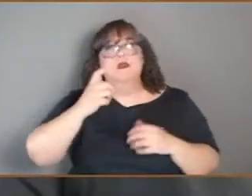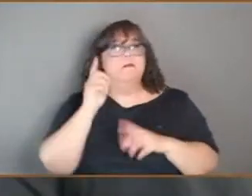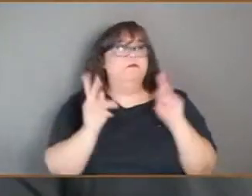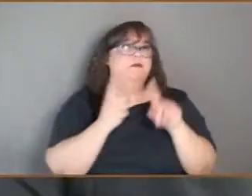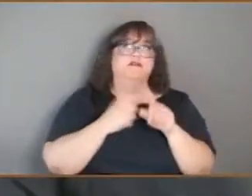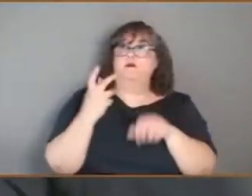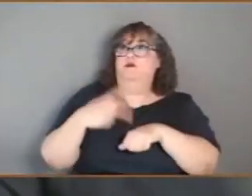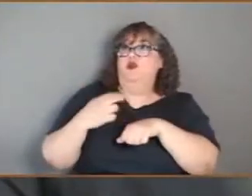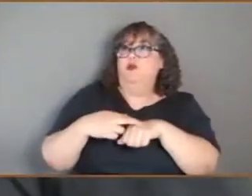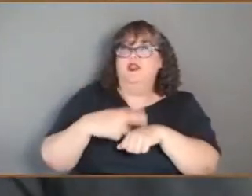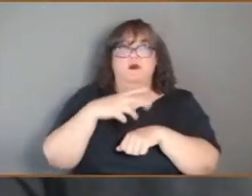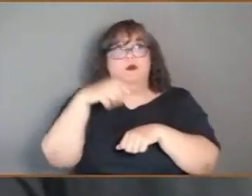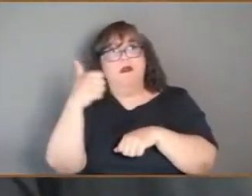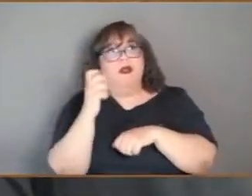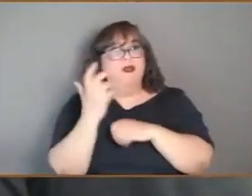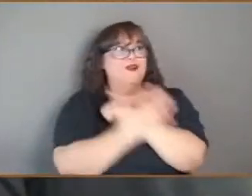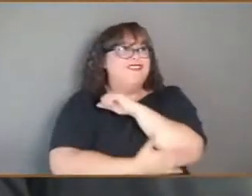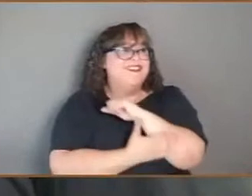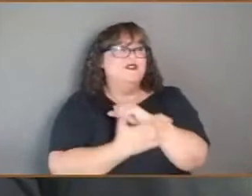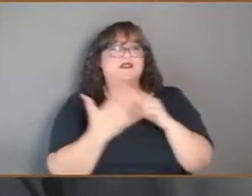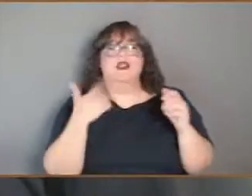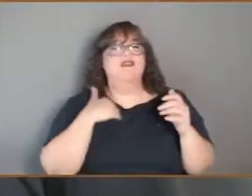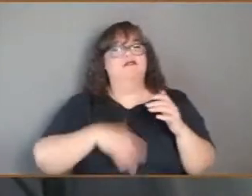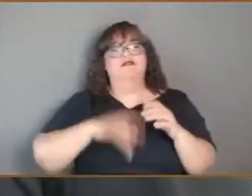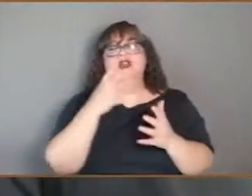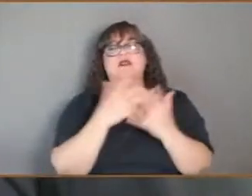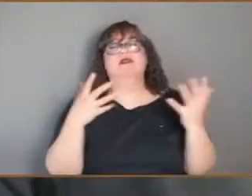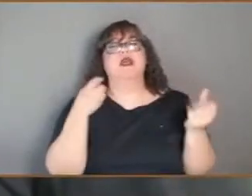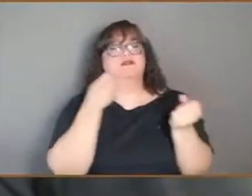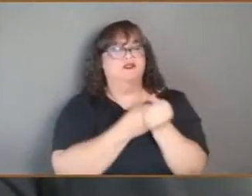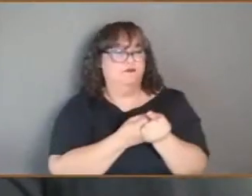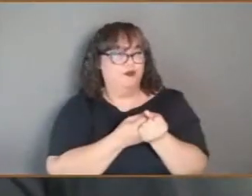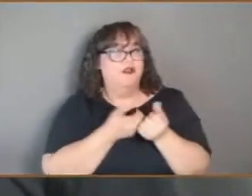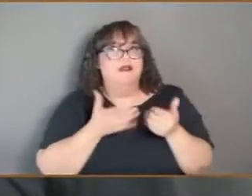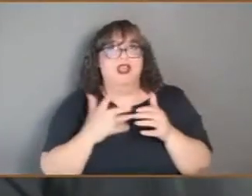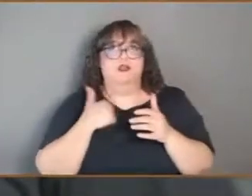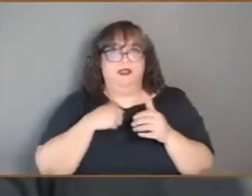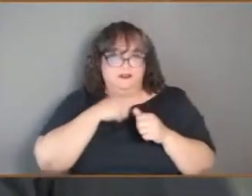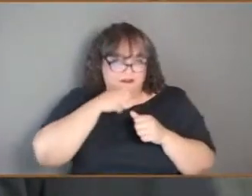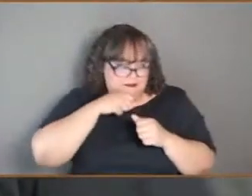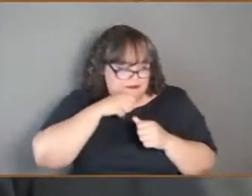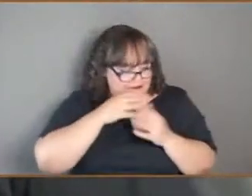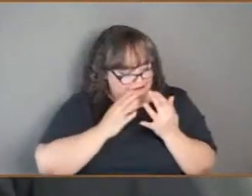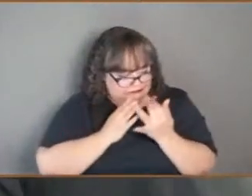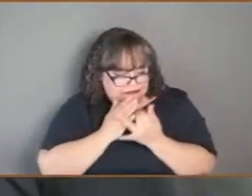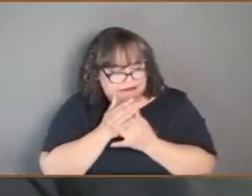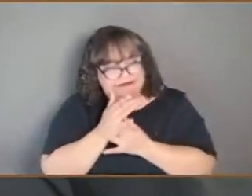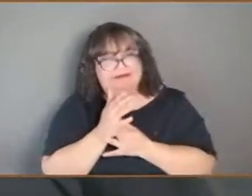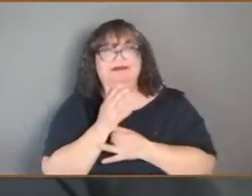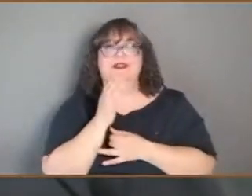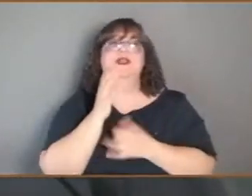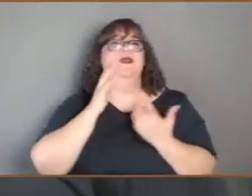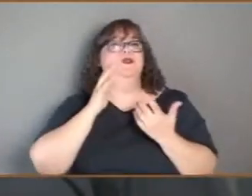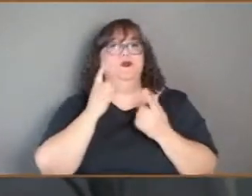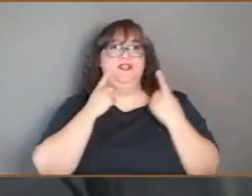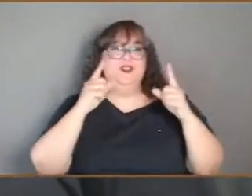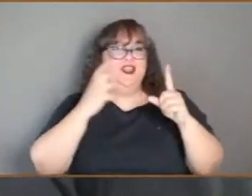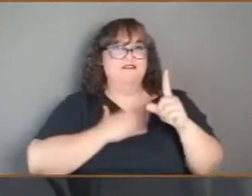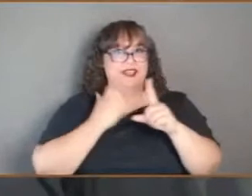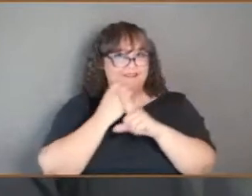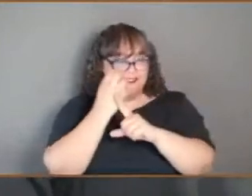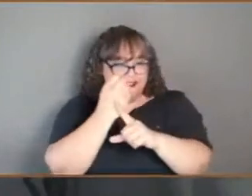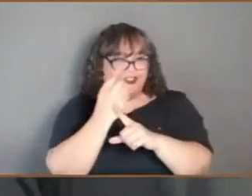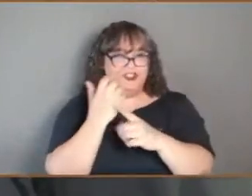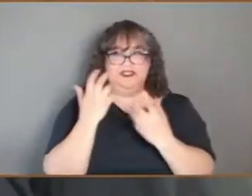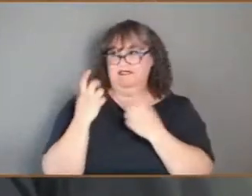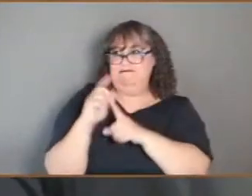also found a lot of support, people that have allowed me to persevere, to move forward, to achieve my goals, being my mentors here and there. And I think that the best